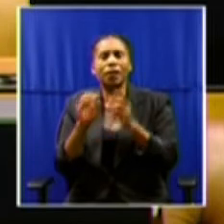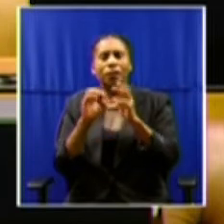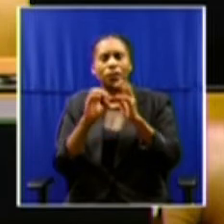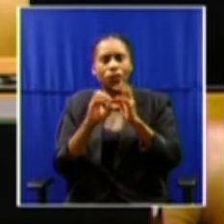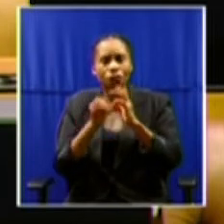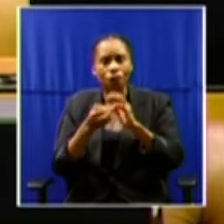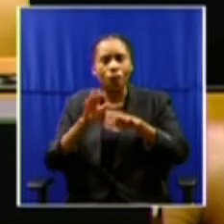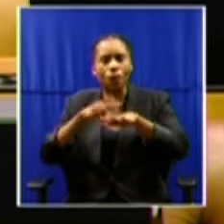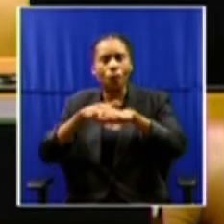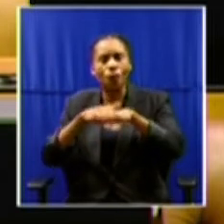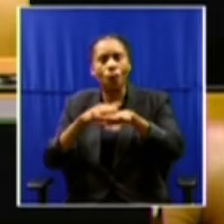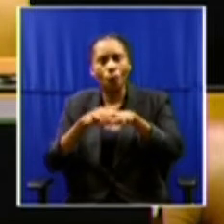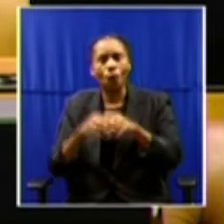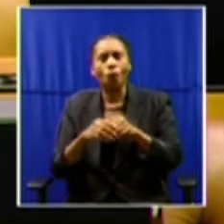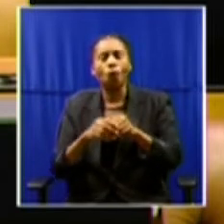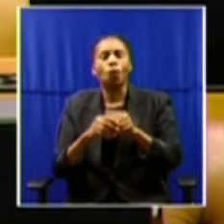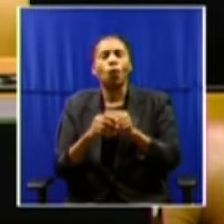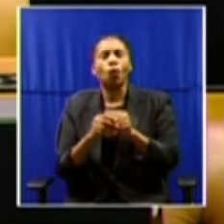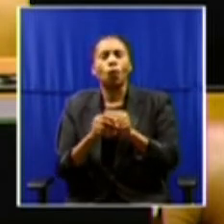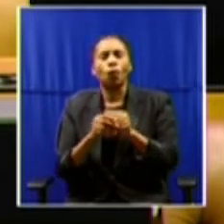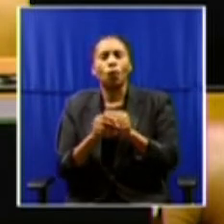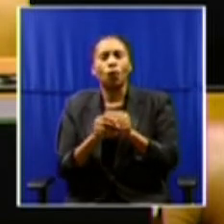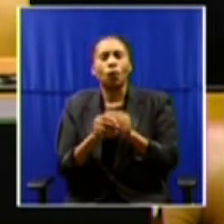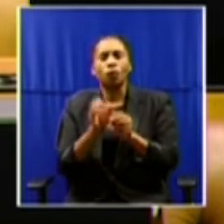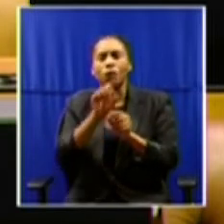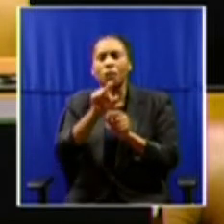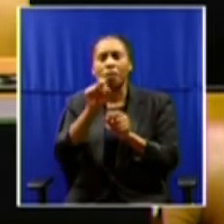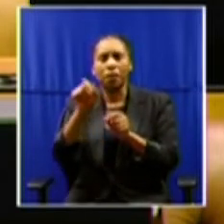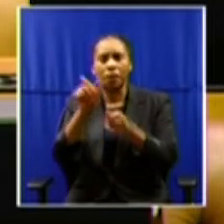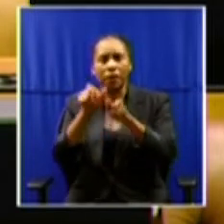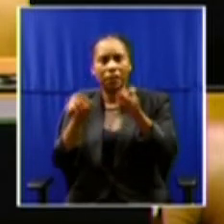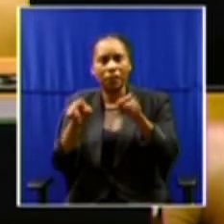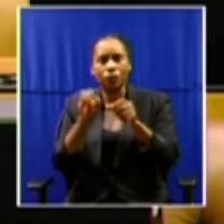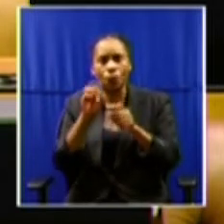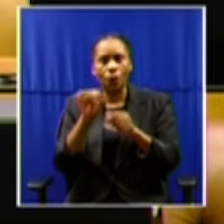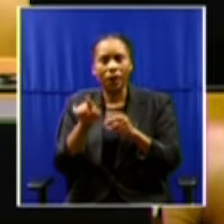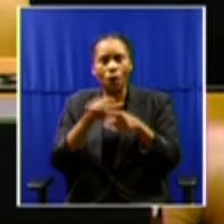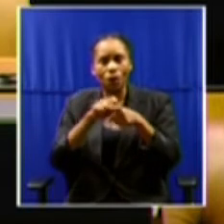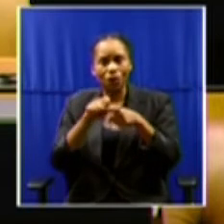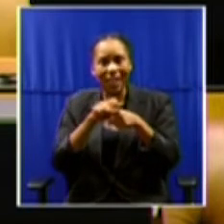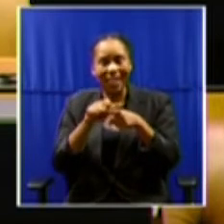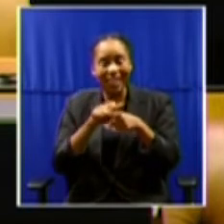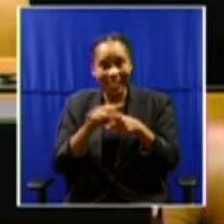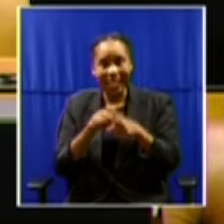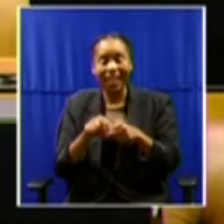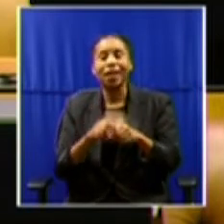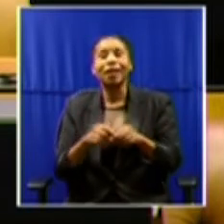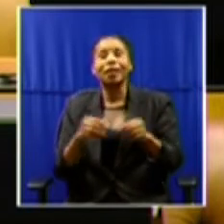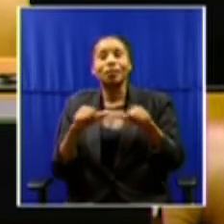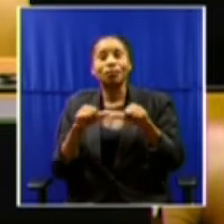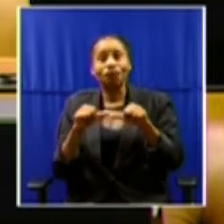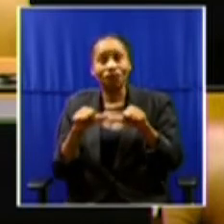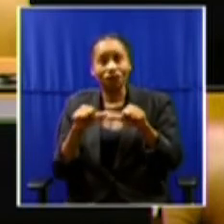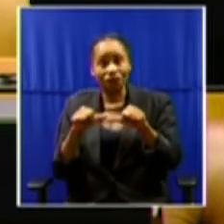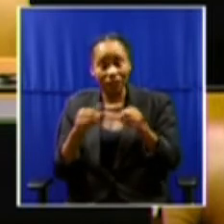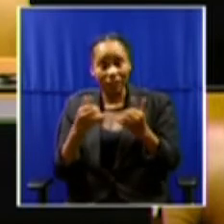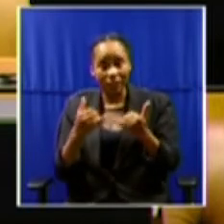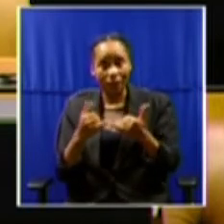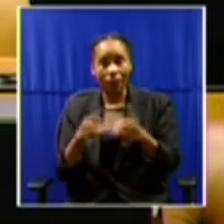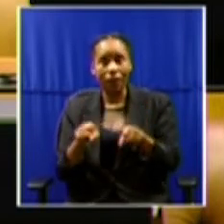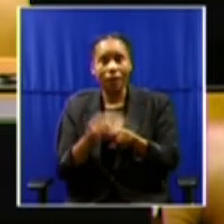we'll send those there. So this training is continuing perpetually so. As I've said, we are